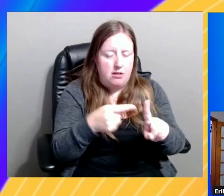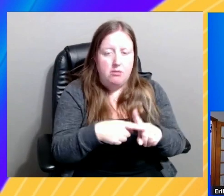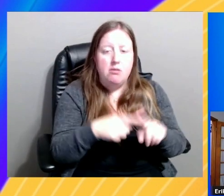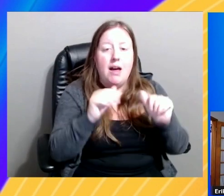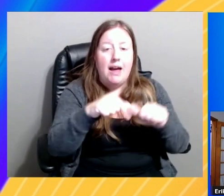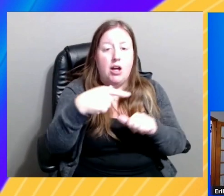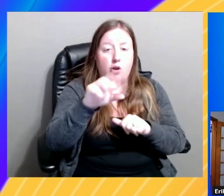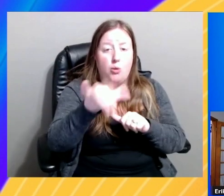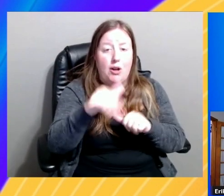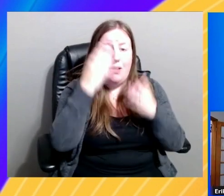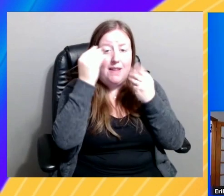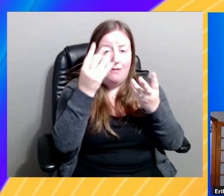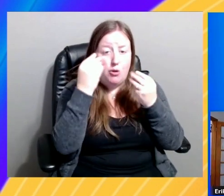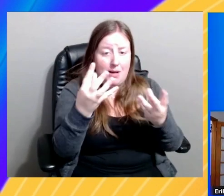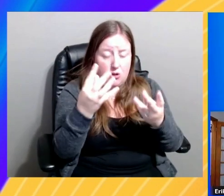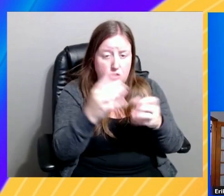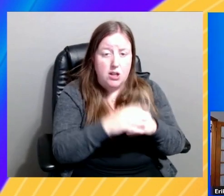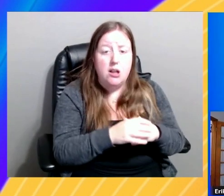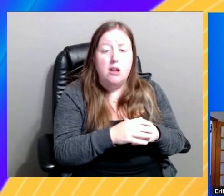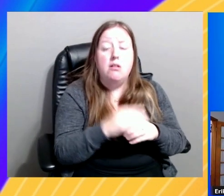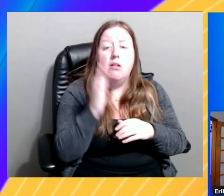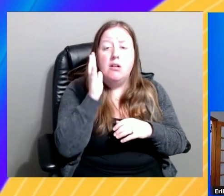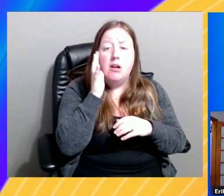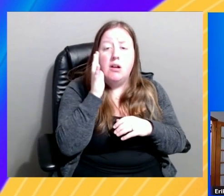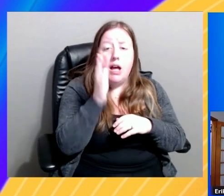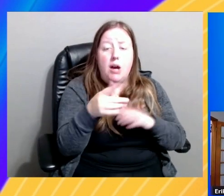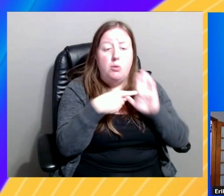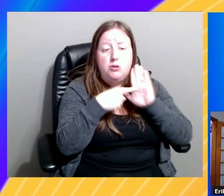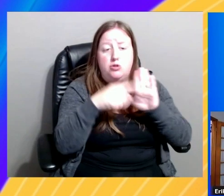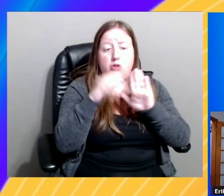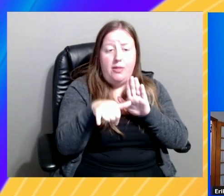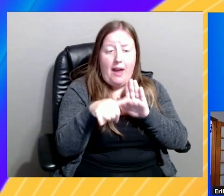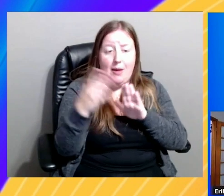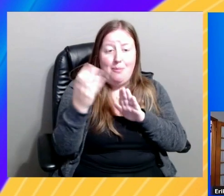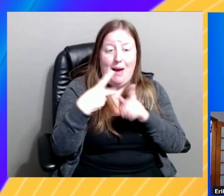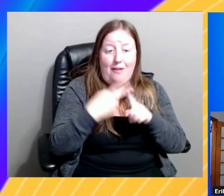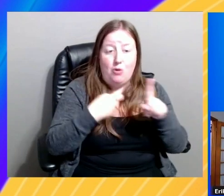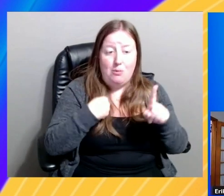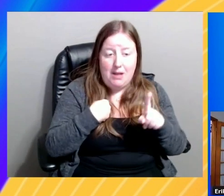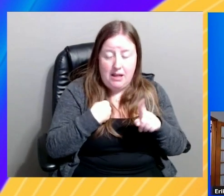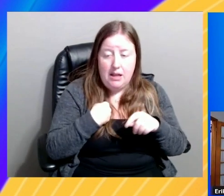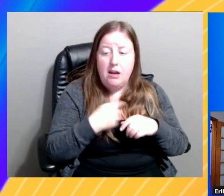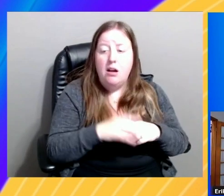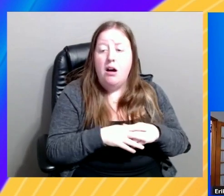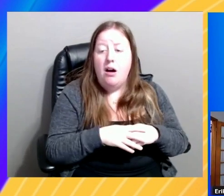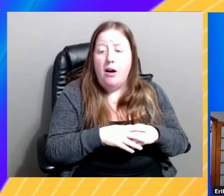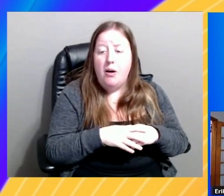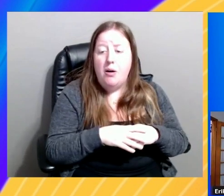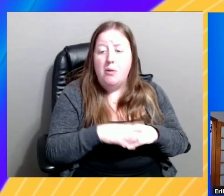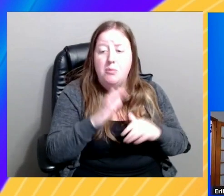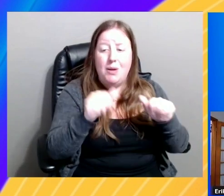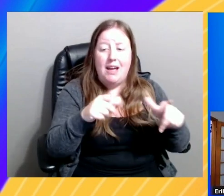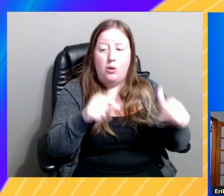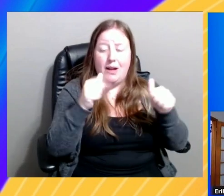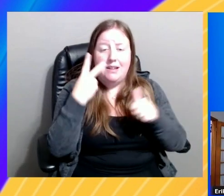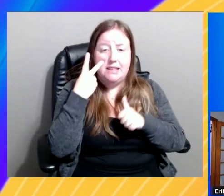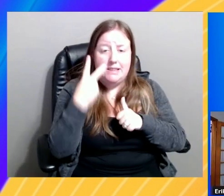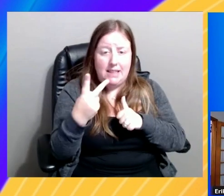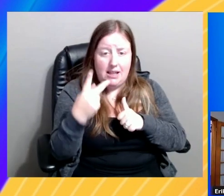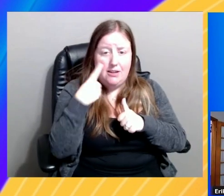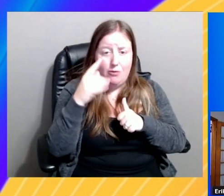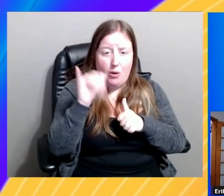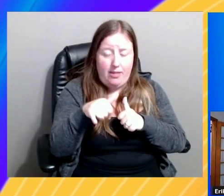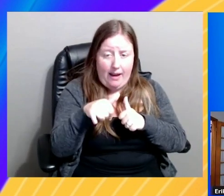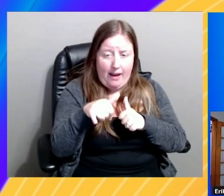information. It's going to reflect that back for me, so I can quickly see, in this case, across